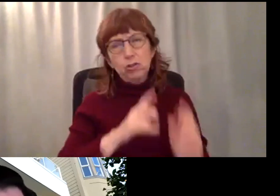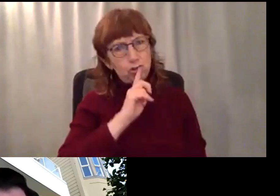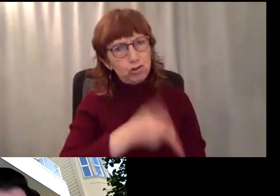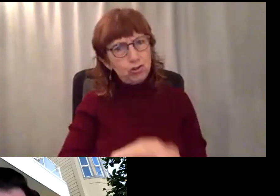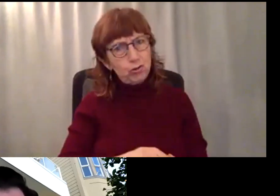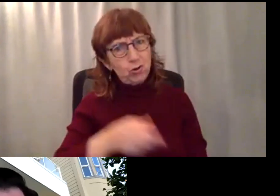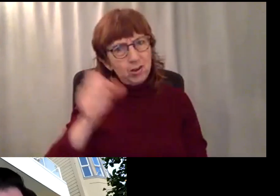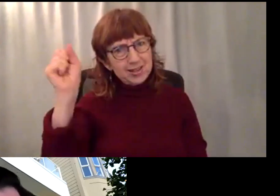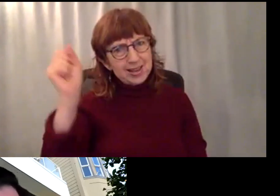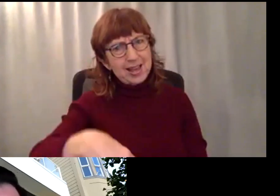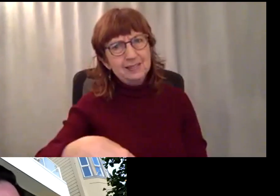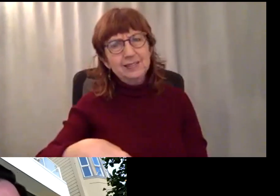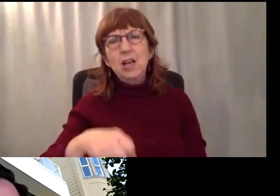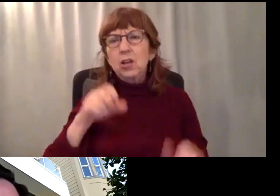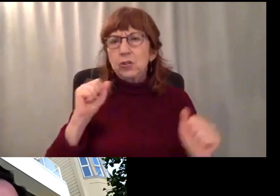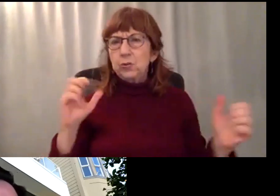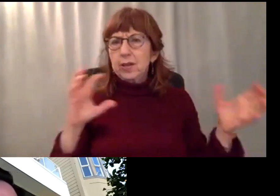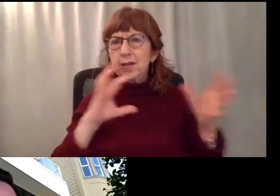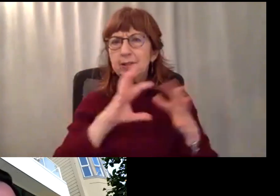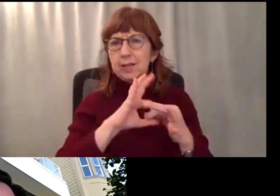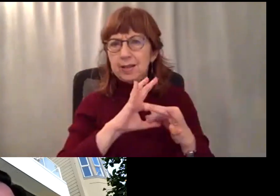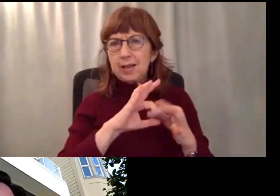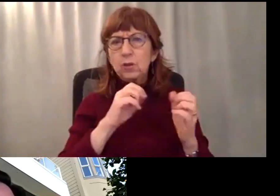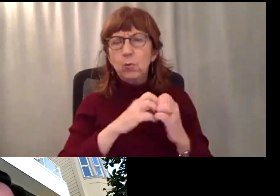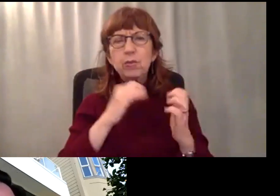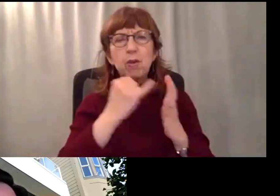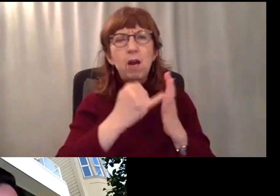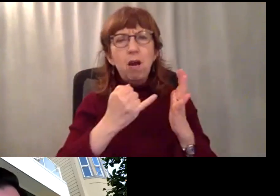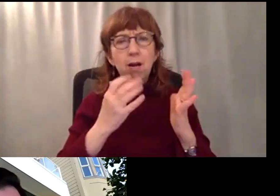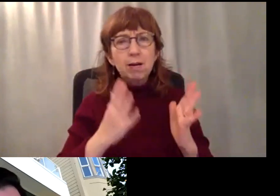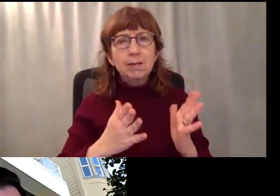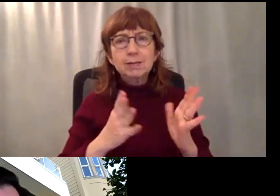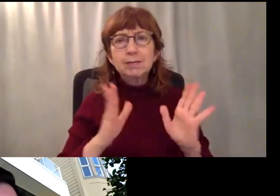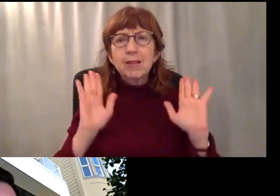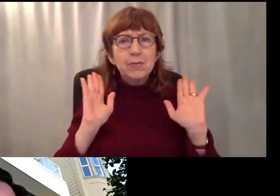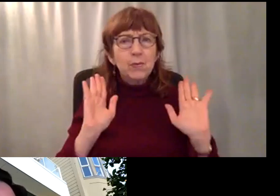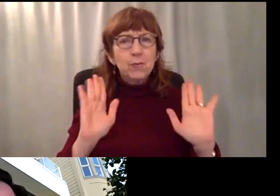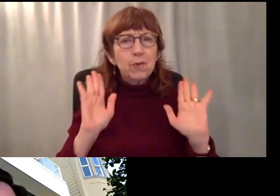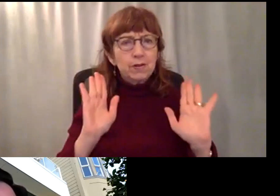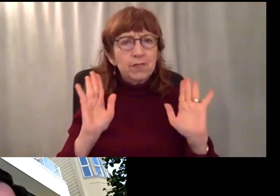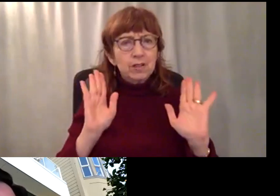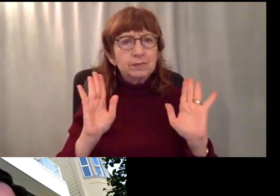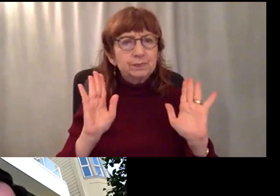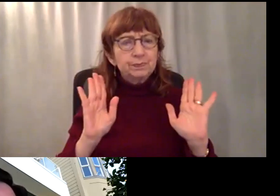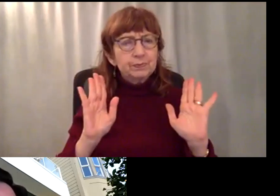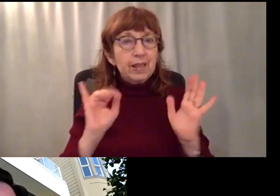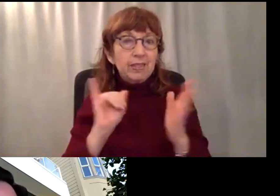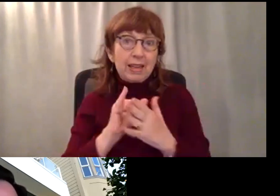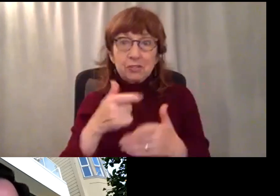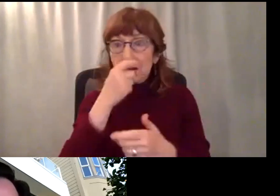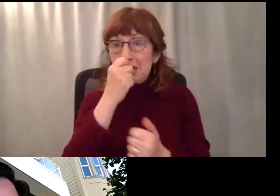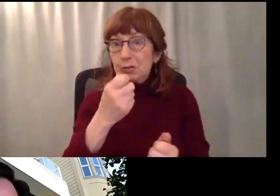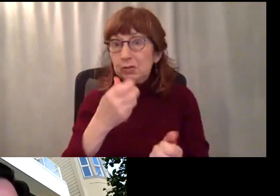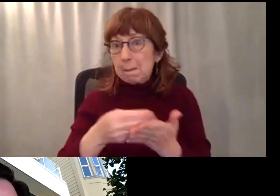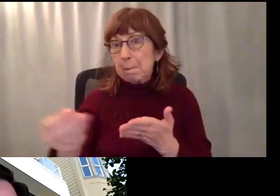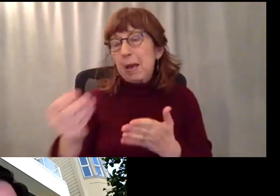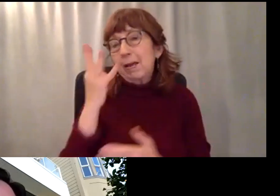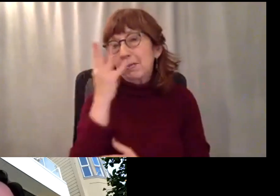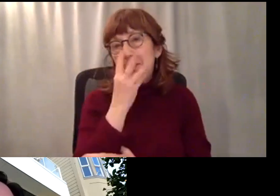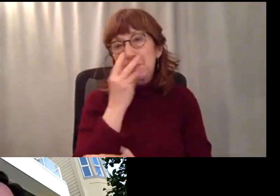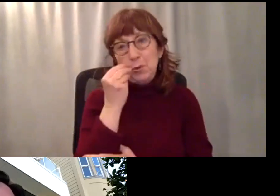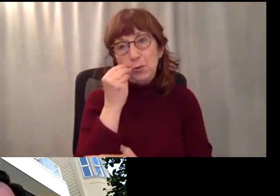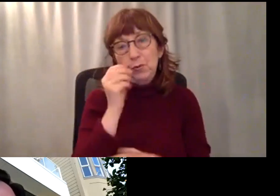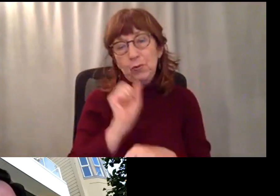absolutely, you can connect with the artist, and wonderful that you're interested in buying their beautiful